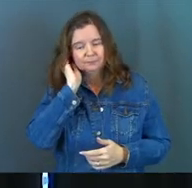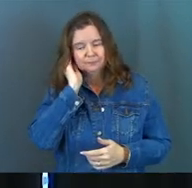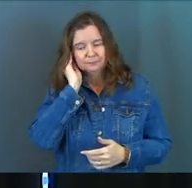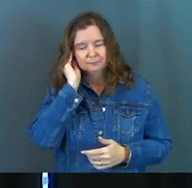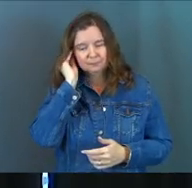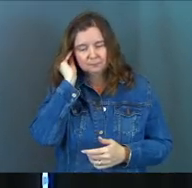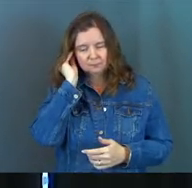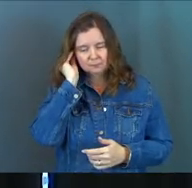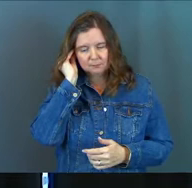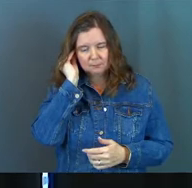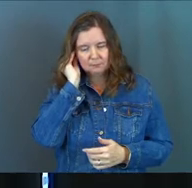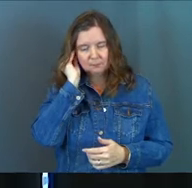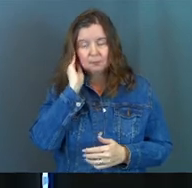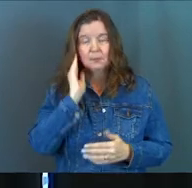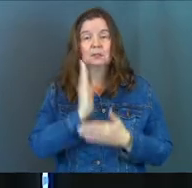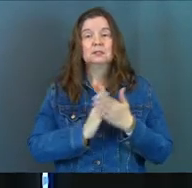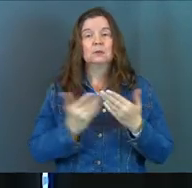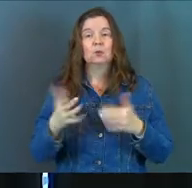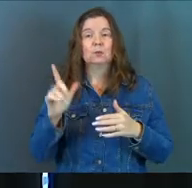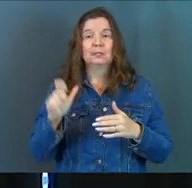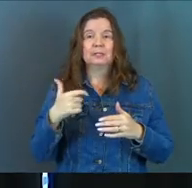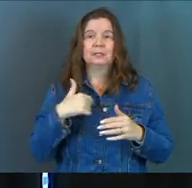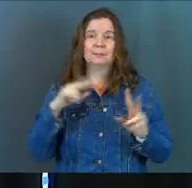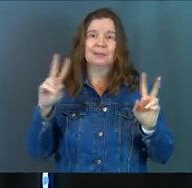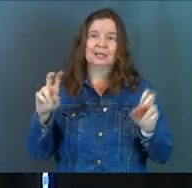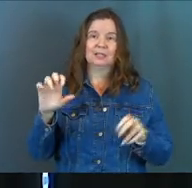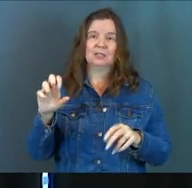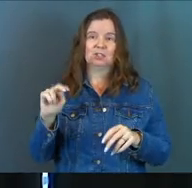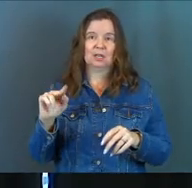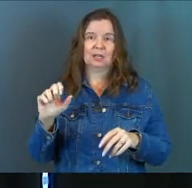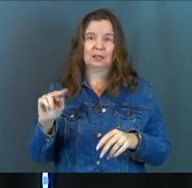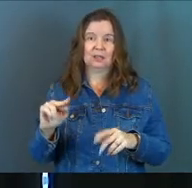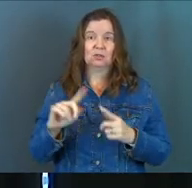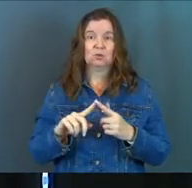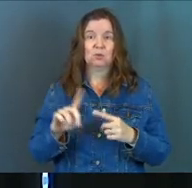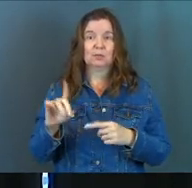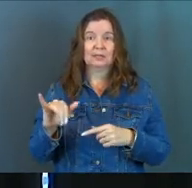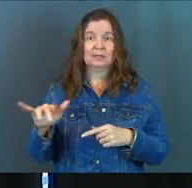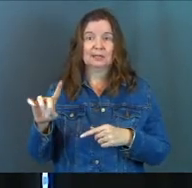Some of you in the room need to be the Jonathan to the Davids here.